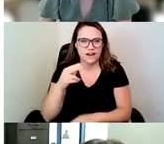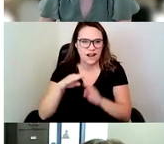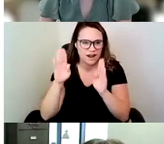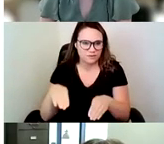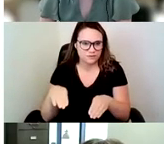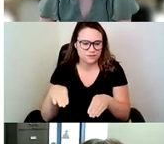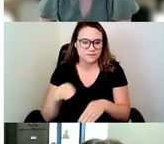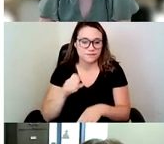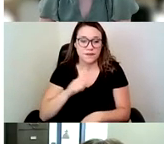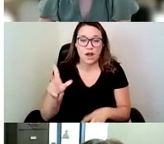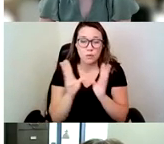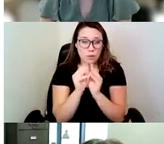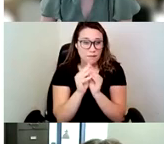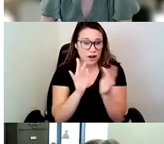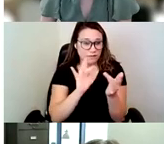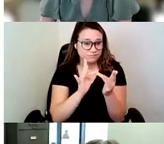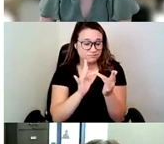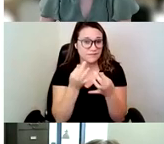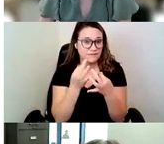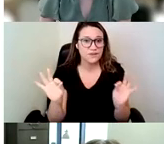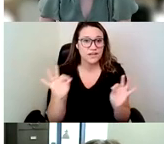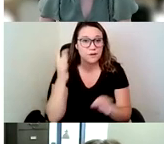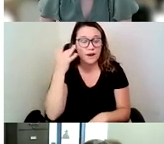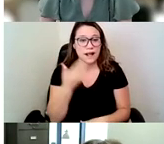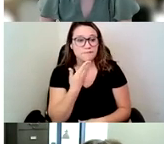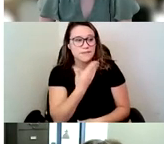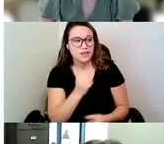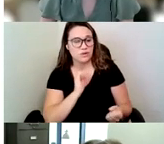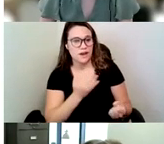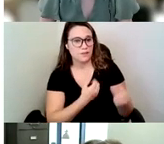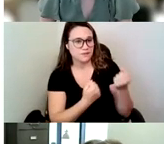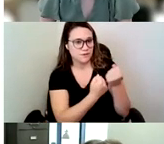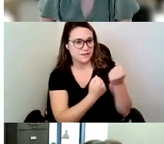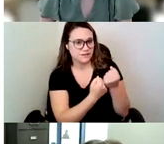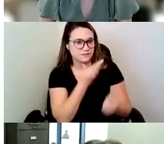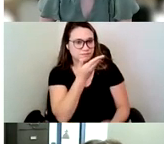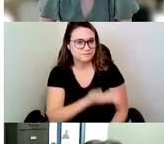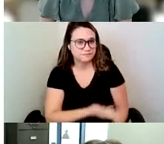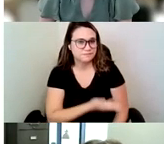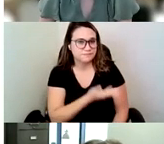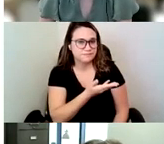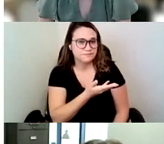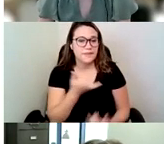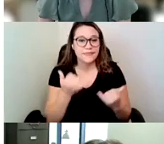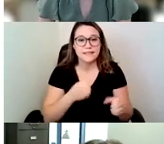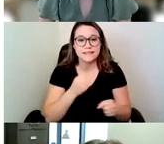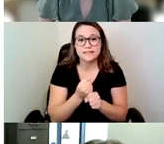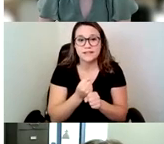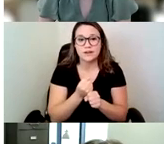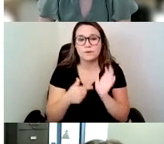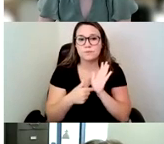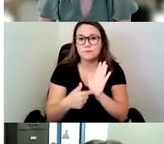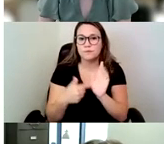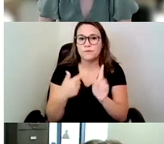this conference are free thanks to the generous support of our sponsors. This year's conference is presented by Caring Transitions